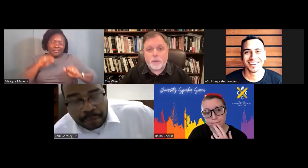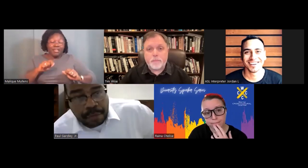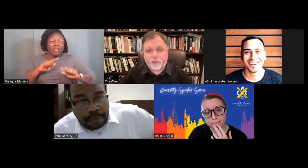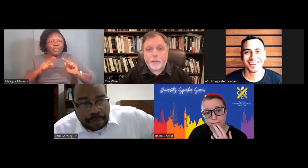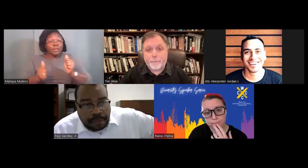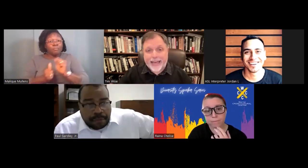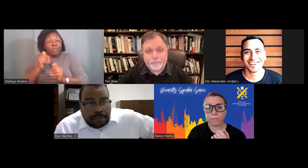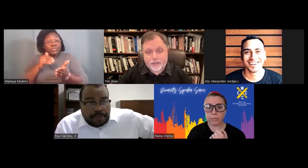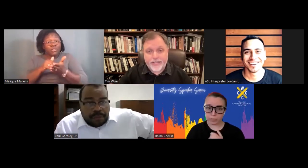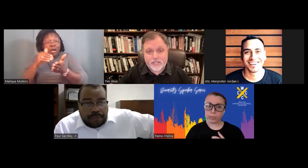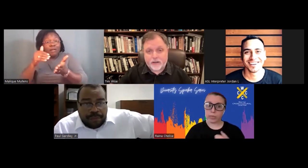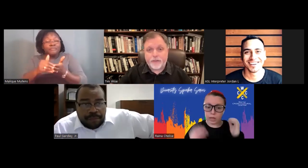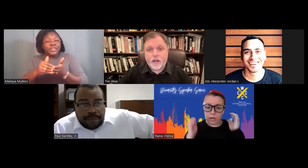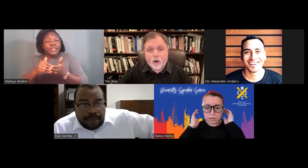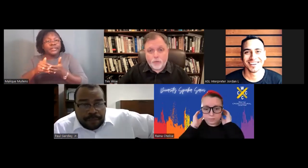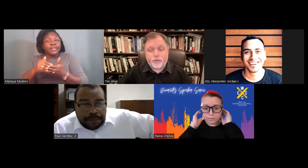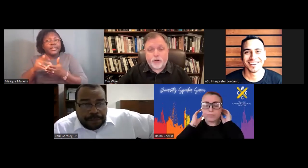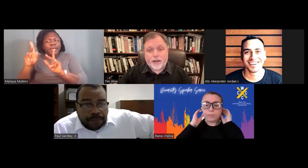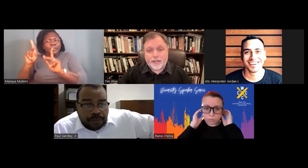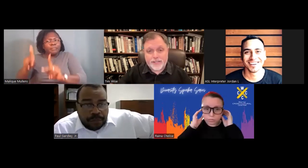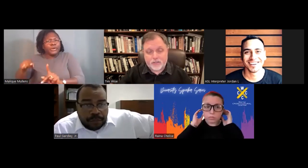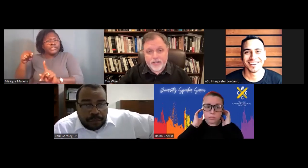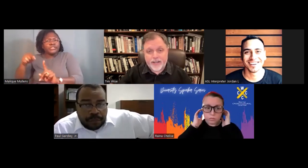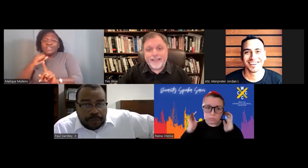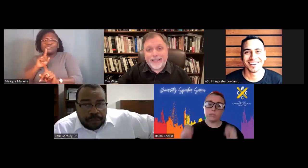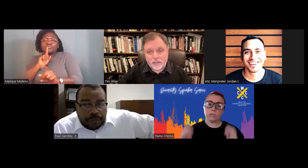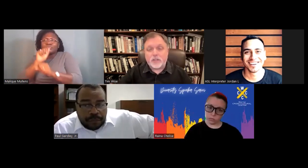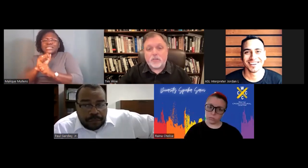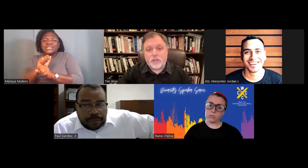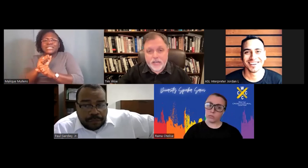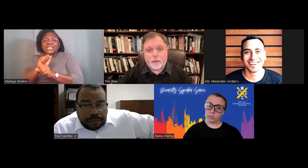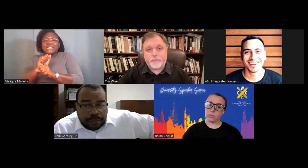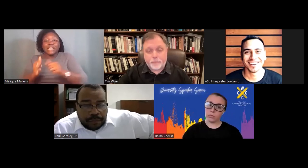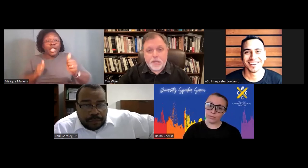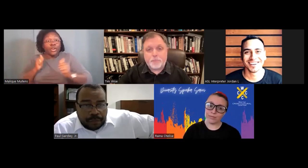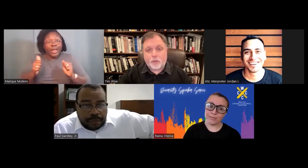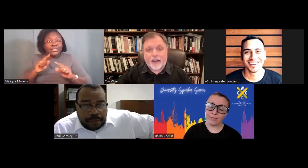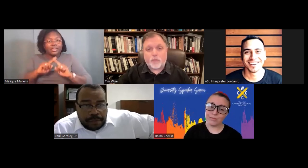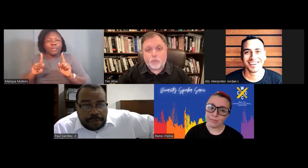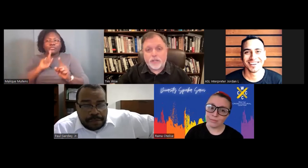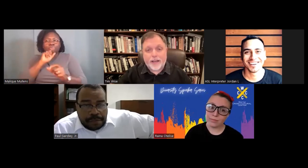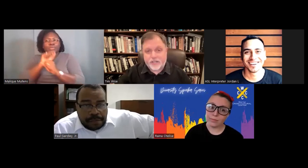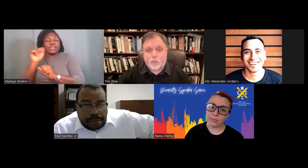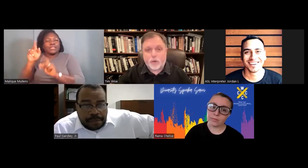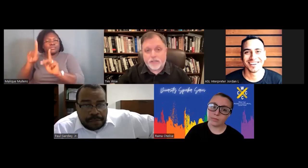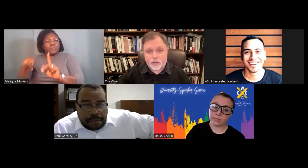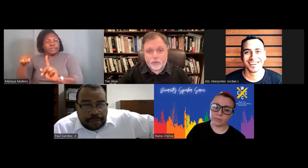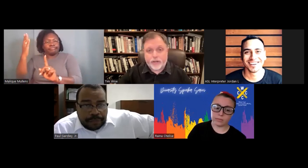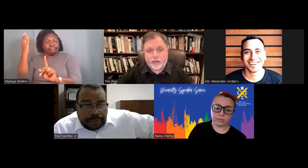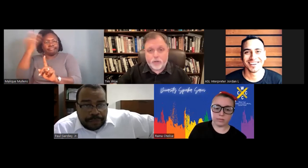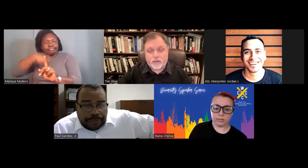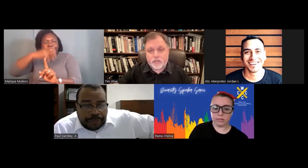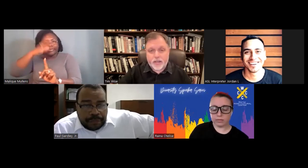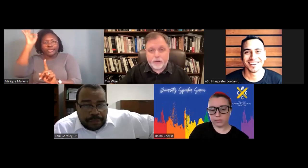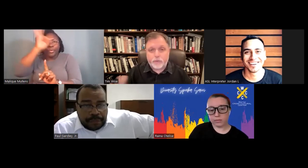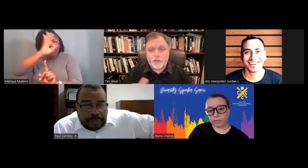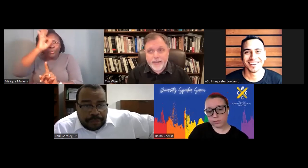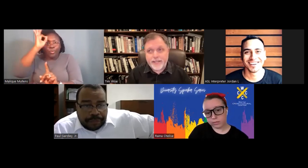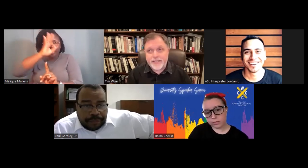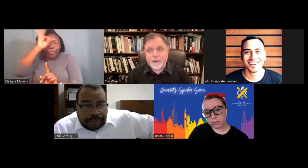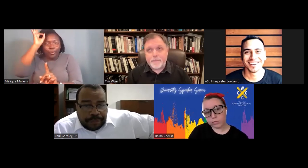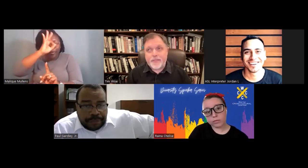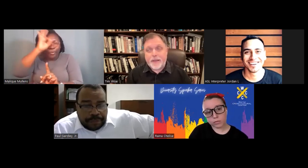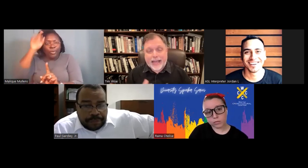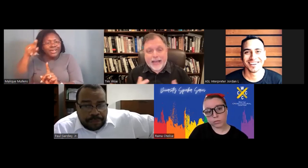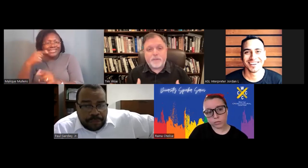don't come from a bad place of overt hostility. They literally come from people not realizing what they're doing and what they're saying, which